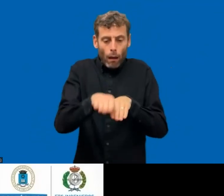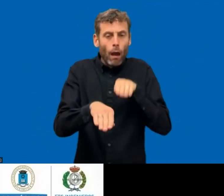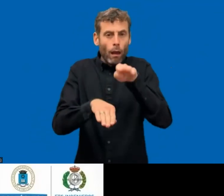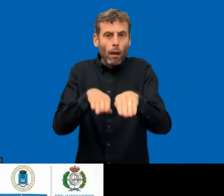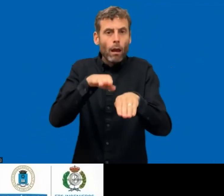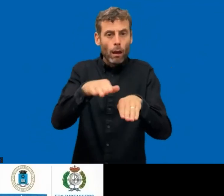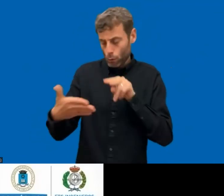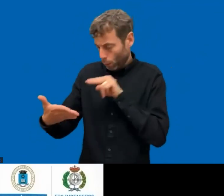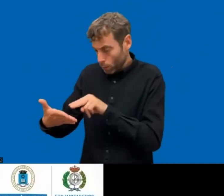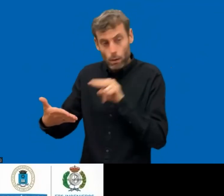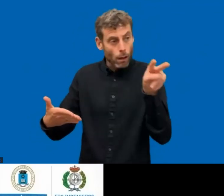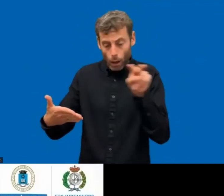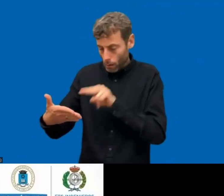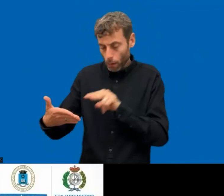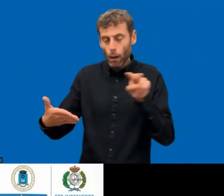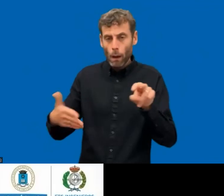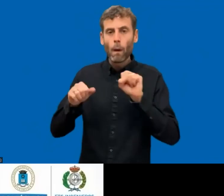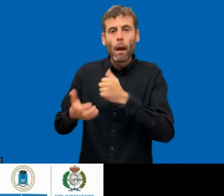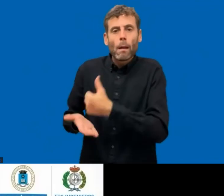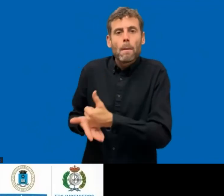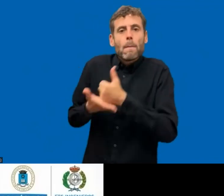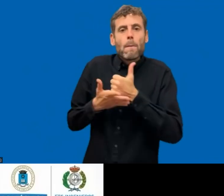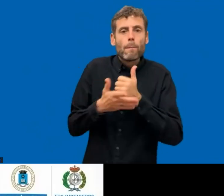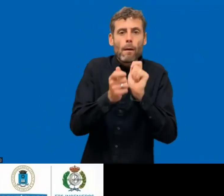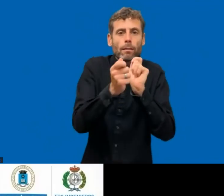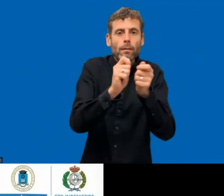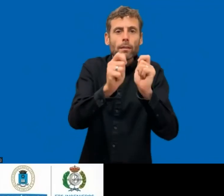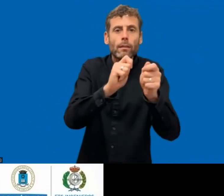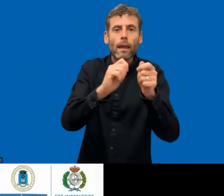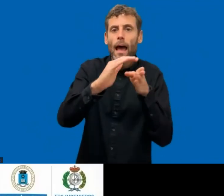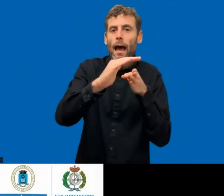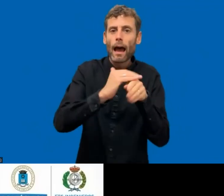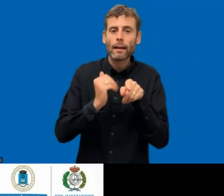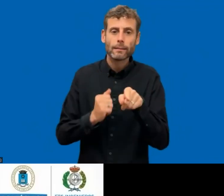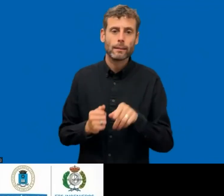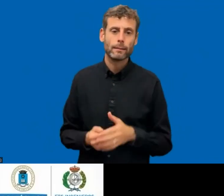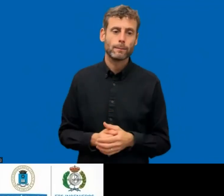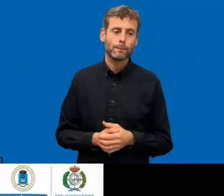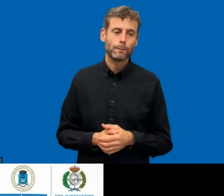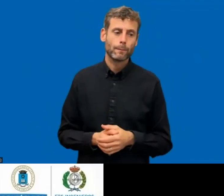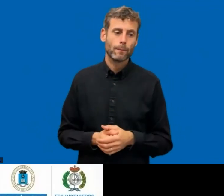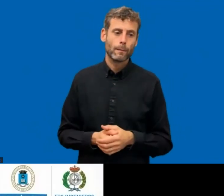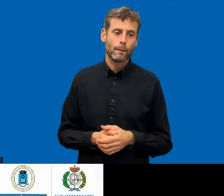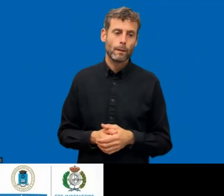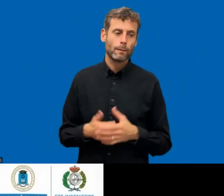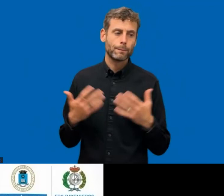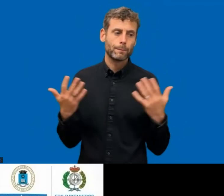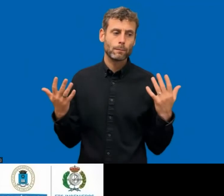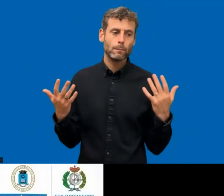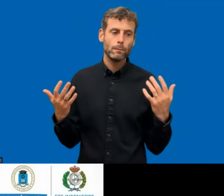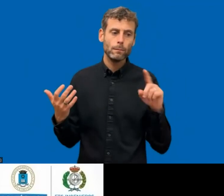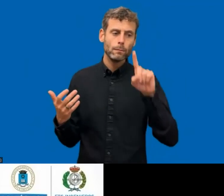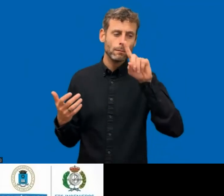the ordinary people or whatever. Isn't that supposed to be happening? Yeah, but I mean, how would I